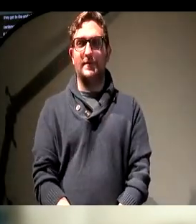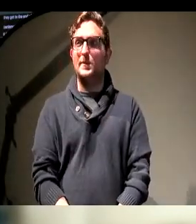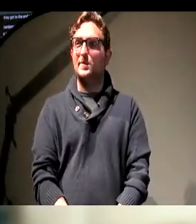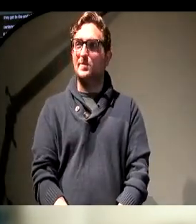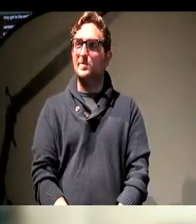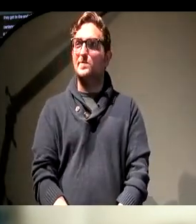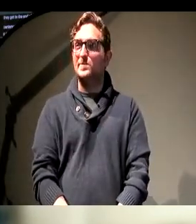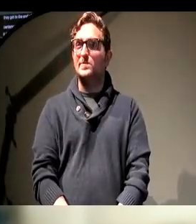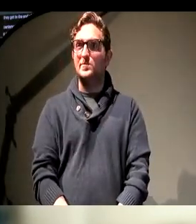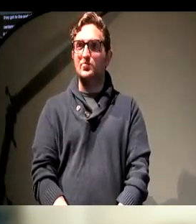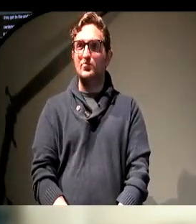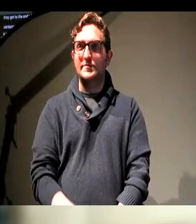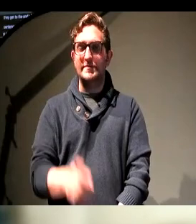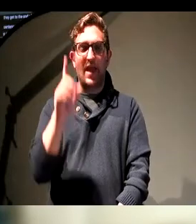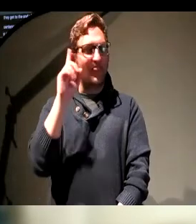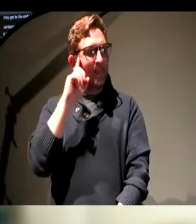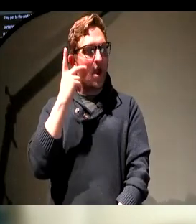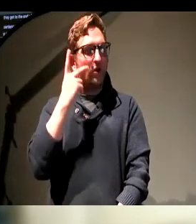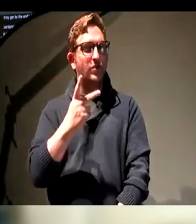And it does look like there's a question in the chat.